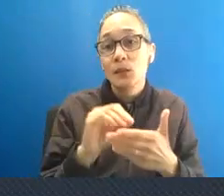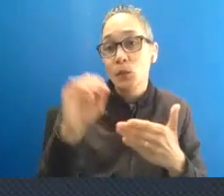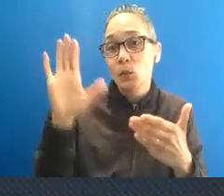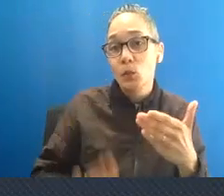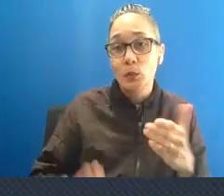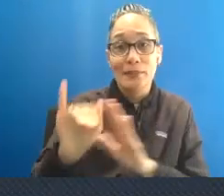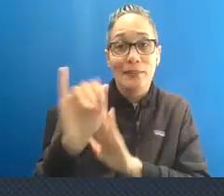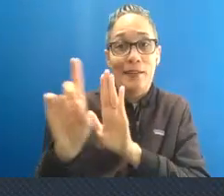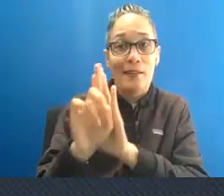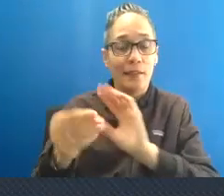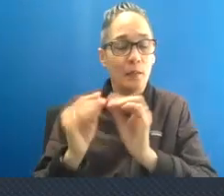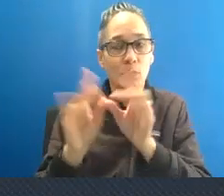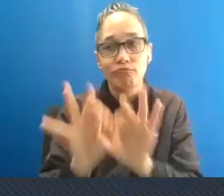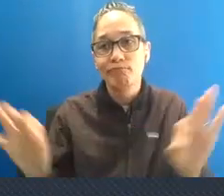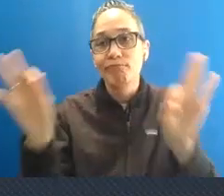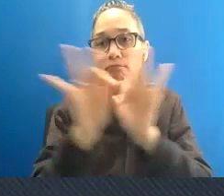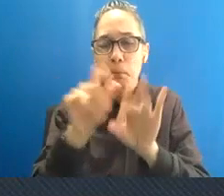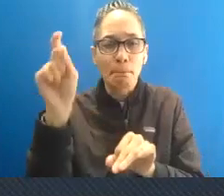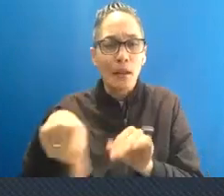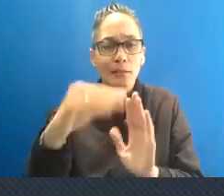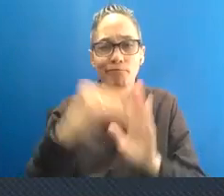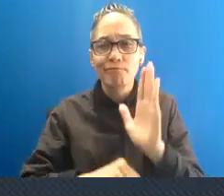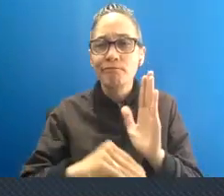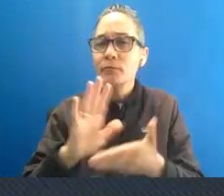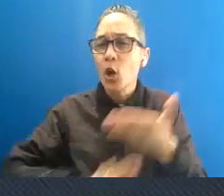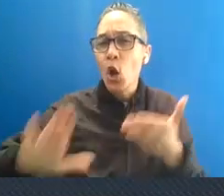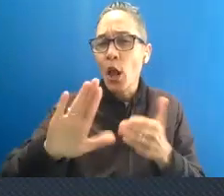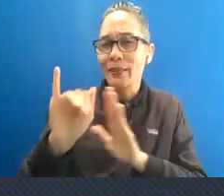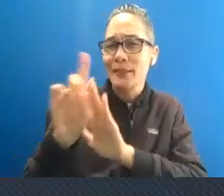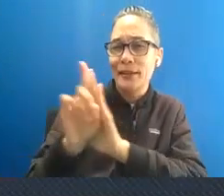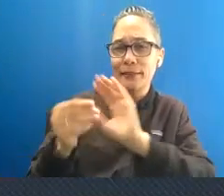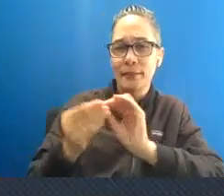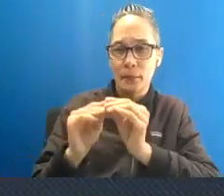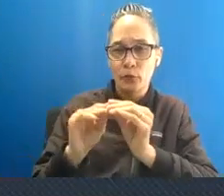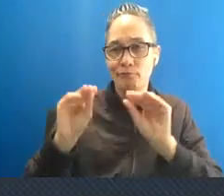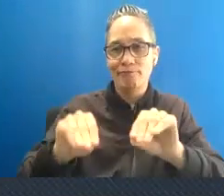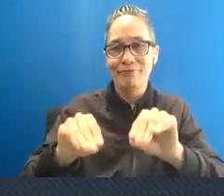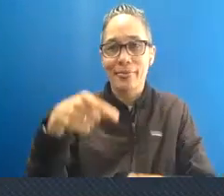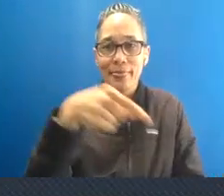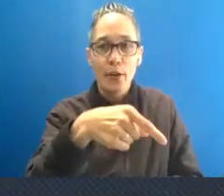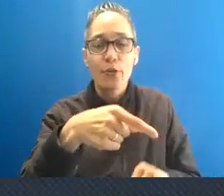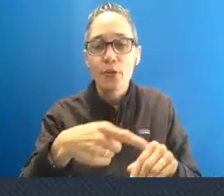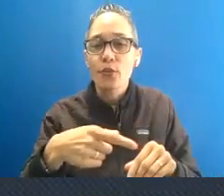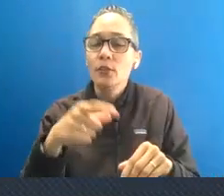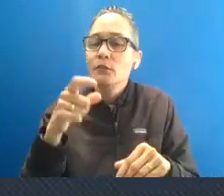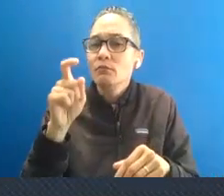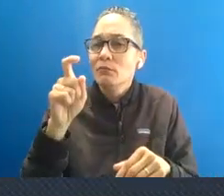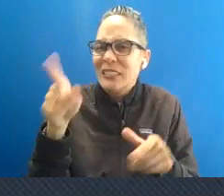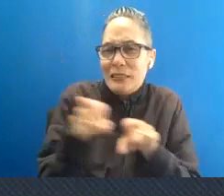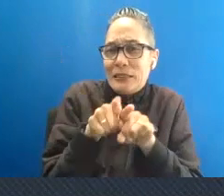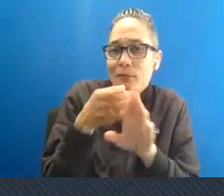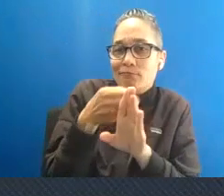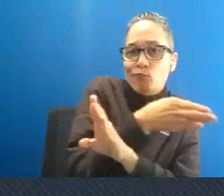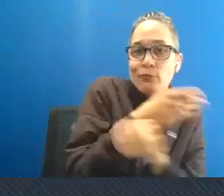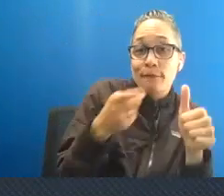this one is very important. You want to make sure that you're using your college ID number in here. So this is the one that you should have used when you logged